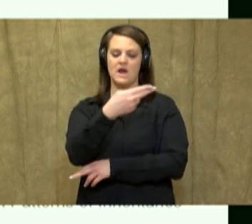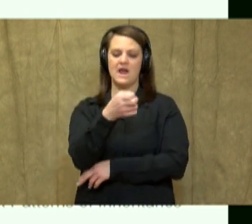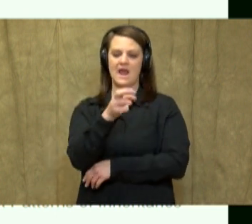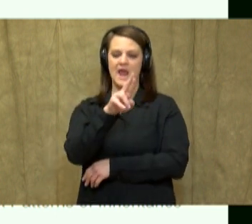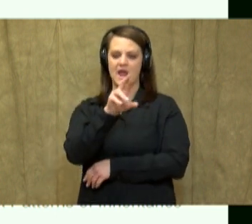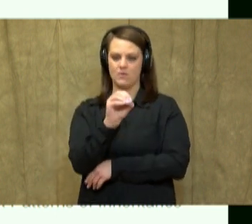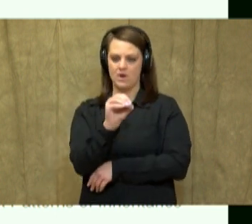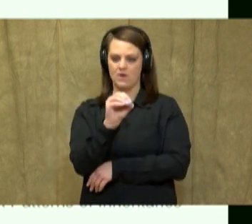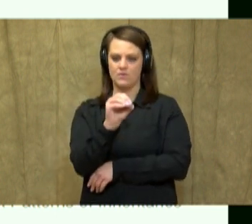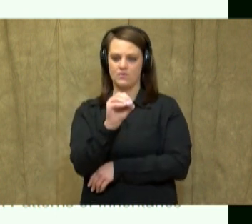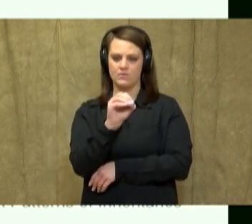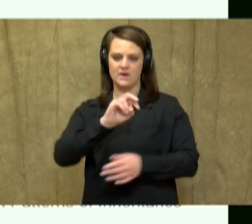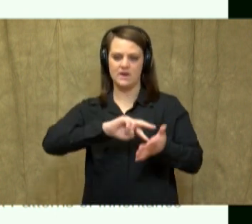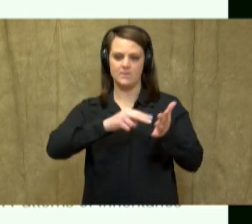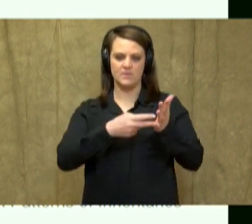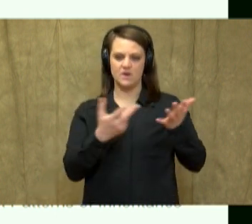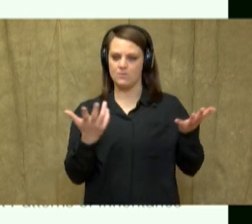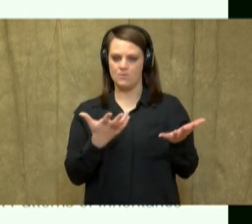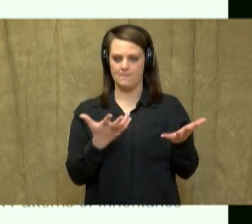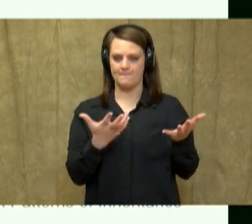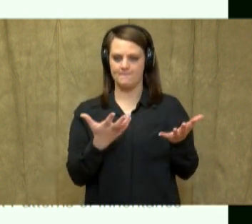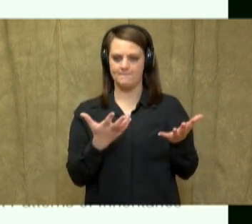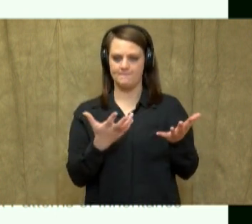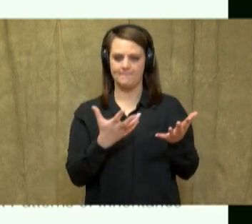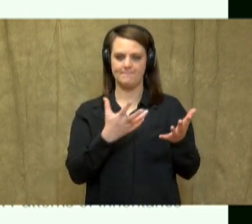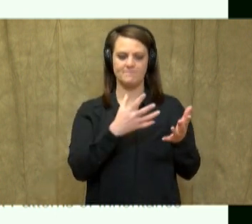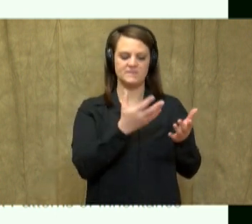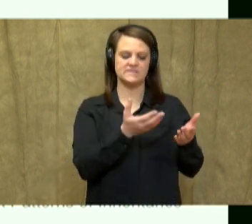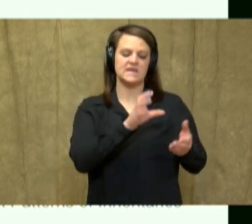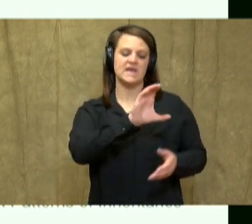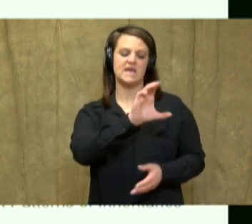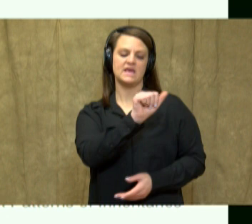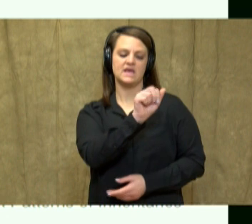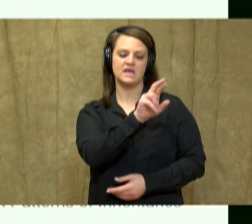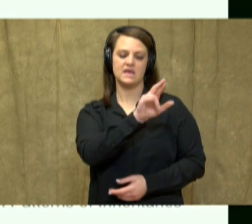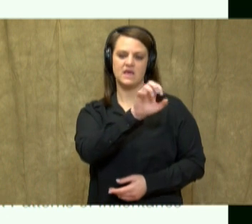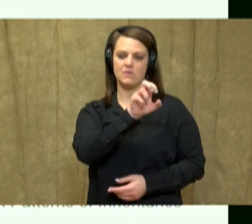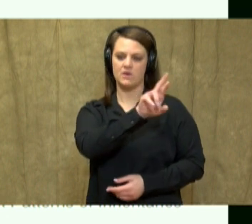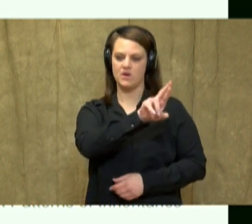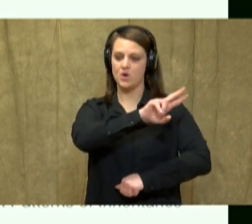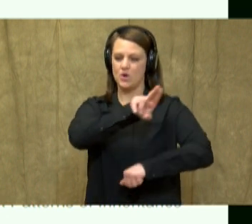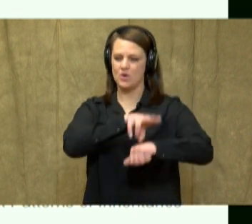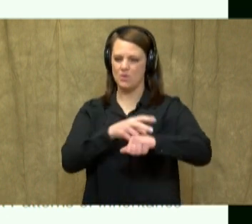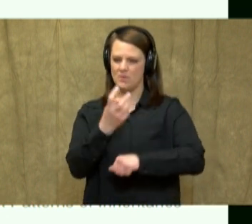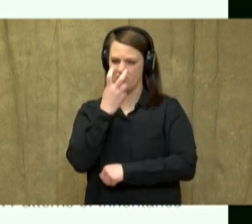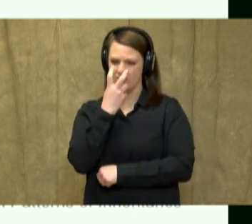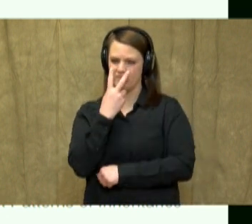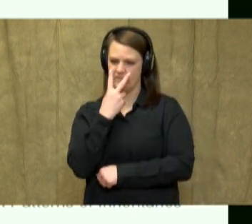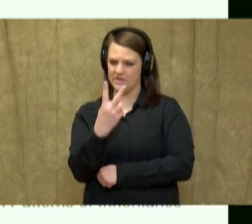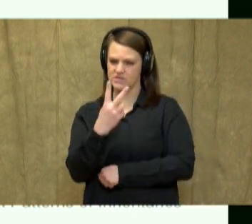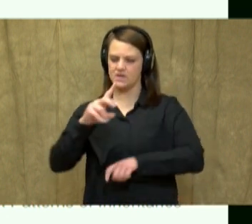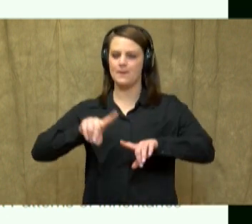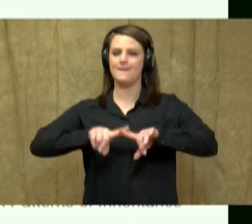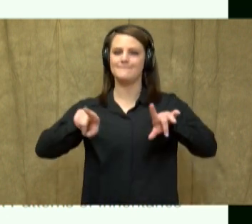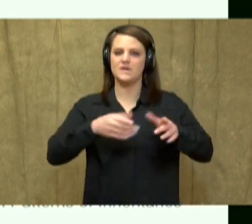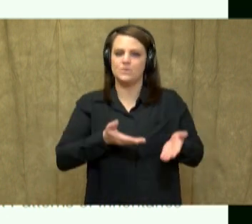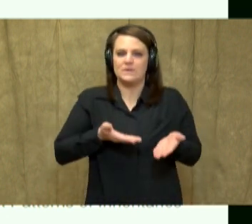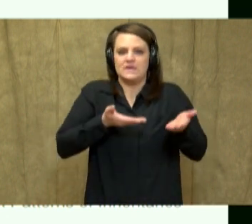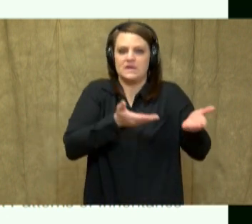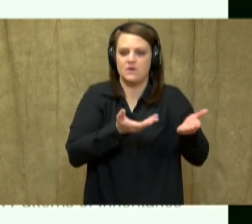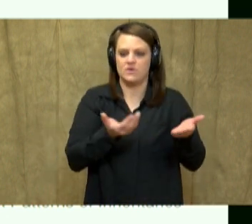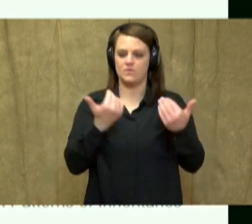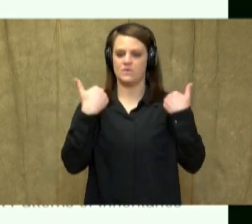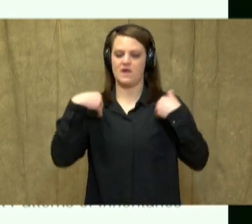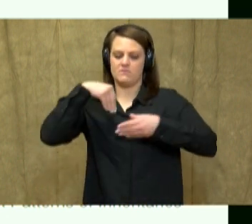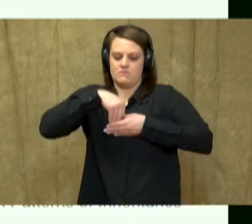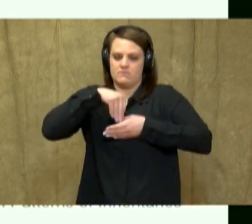see here on our Punnett square, and that means you're a carrier. You have normal vision, but you carry that colorblind trait.